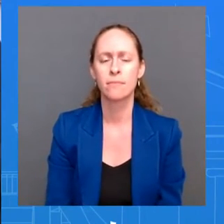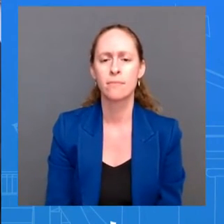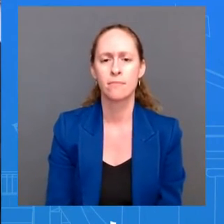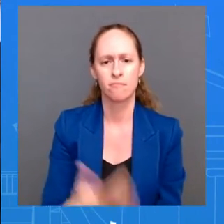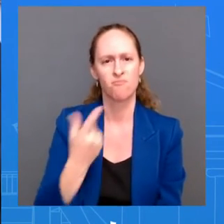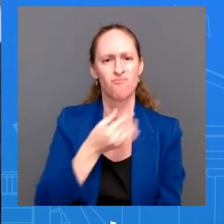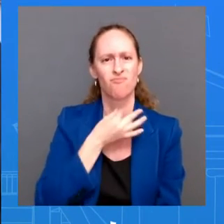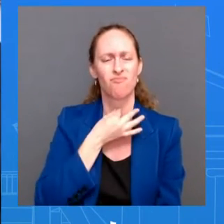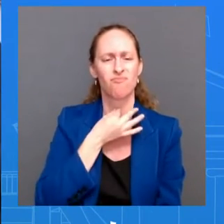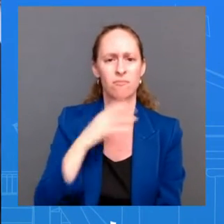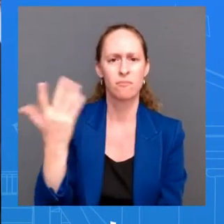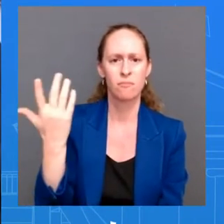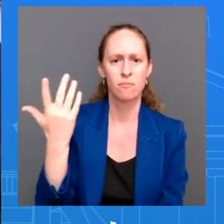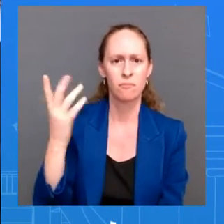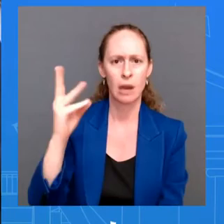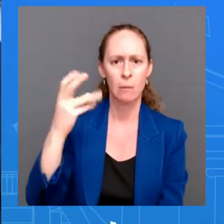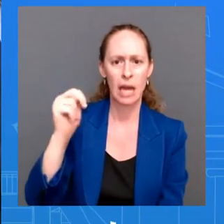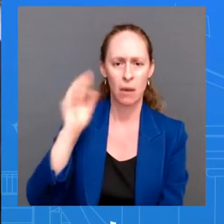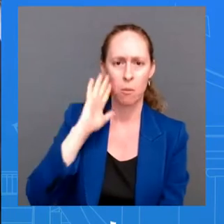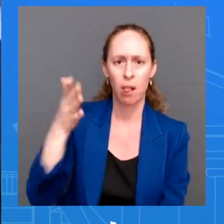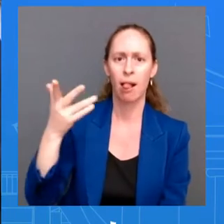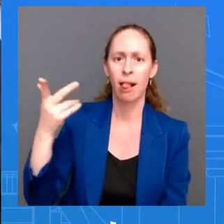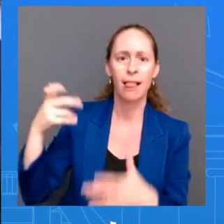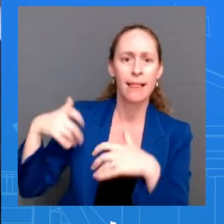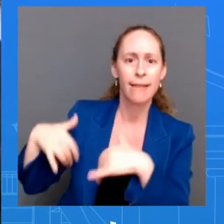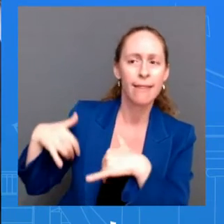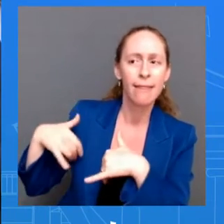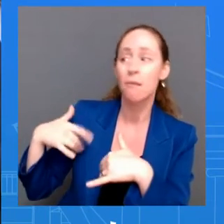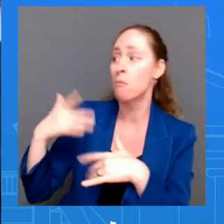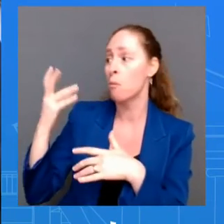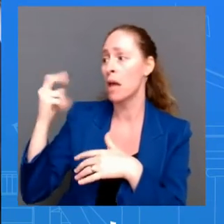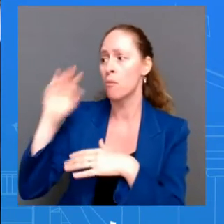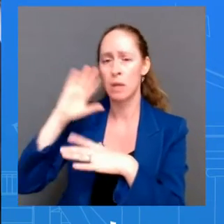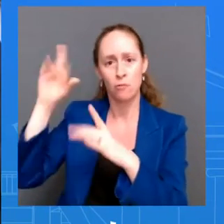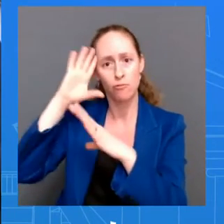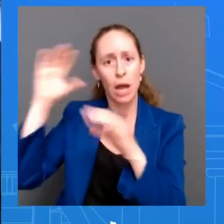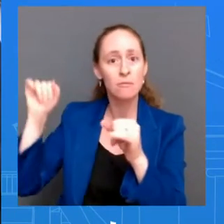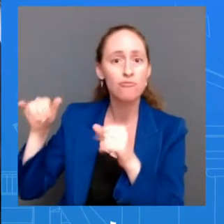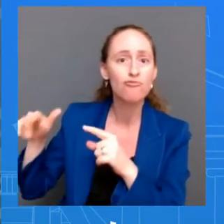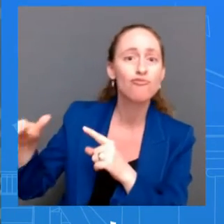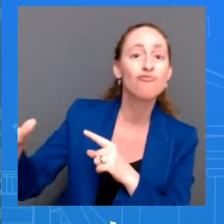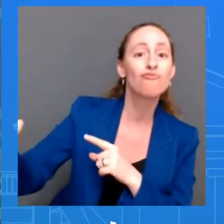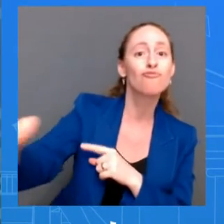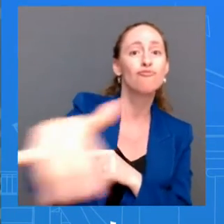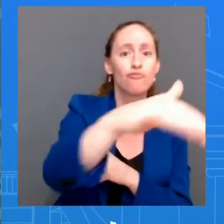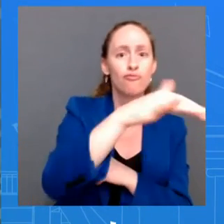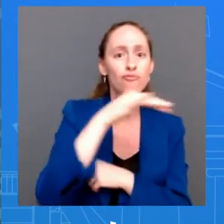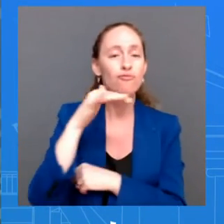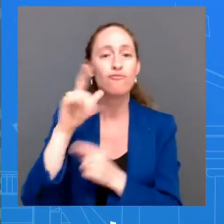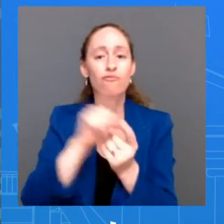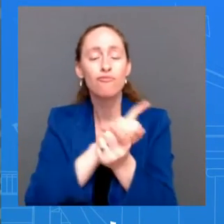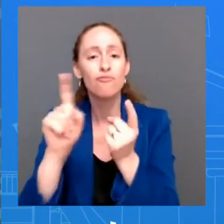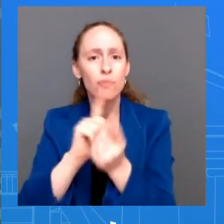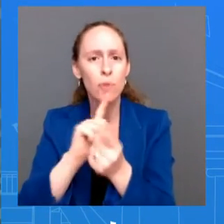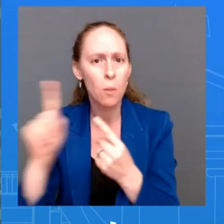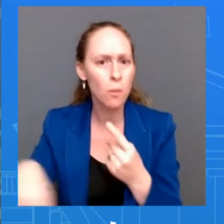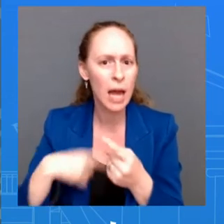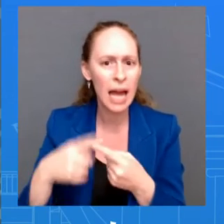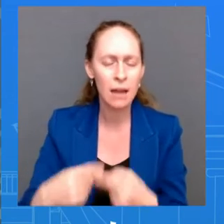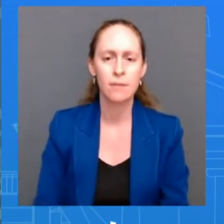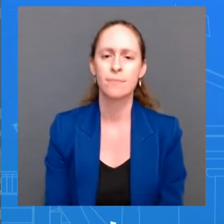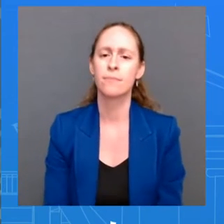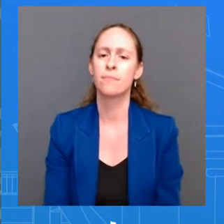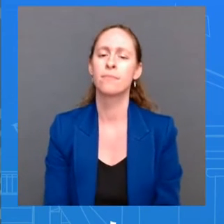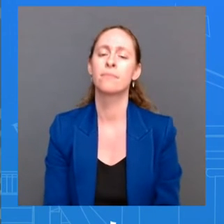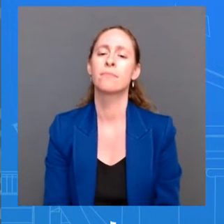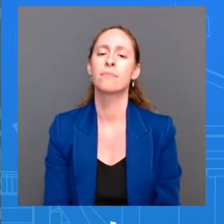trip, and also are you tracking him signing the CHIPS bill next week? So I believe the bill is currently